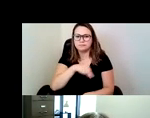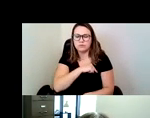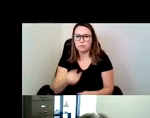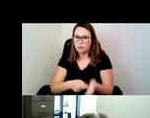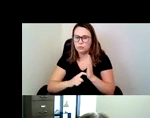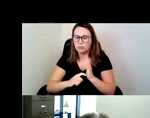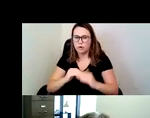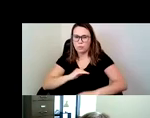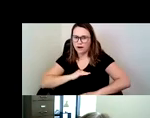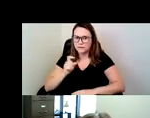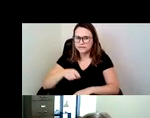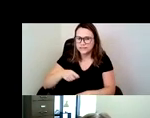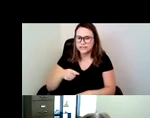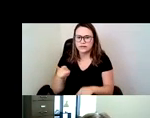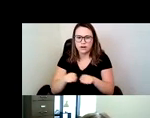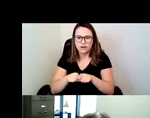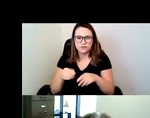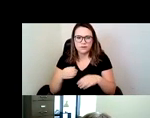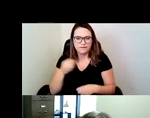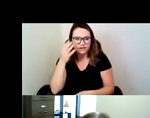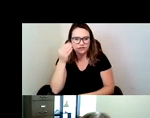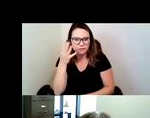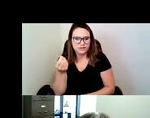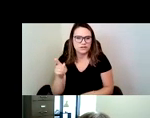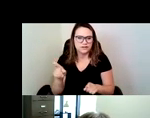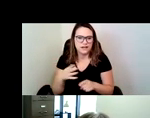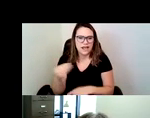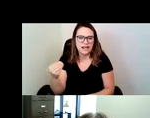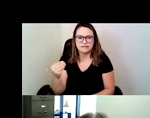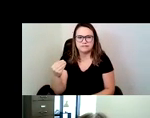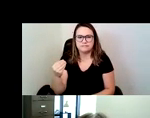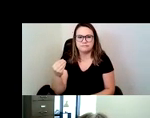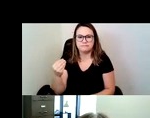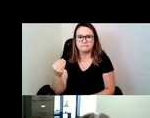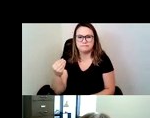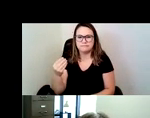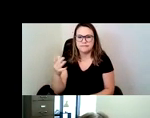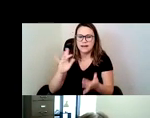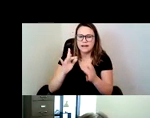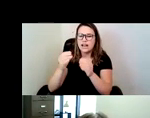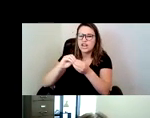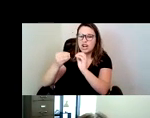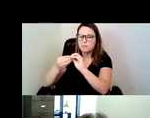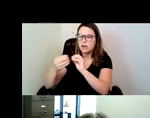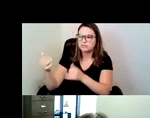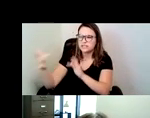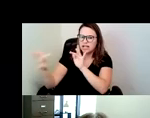give information and contact numbers for other community resources when it's applicable.